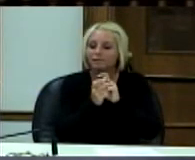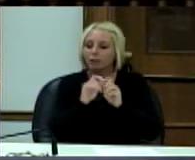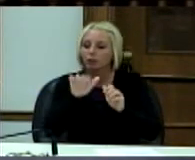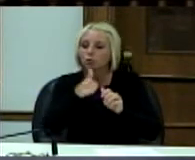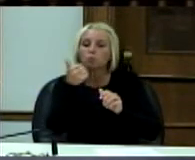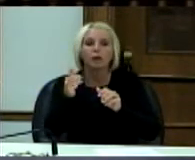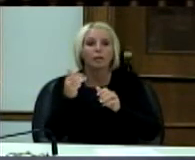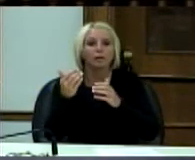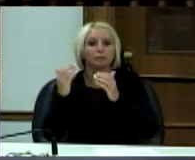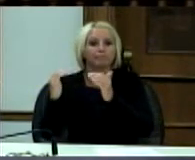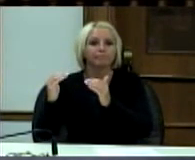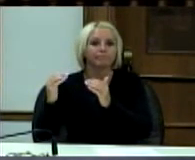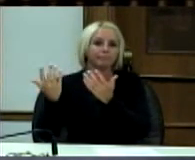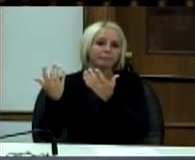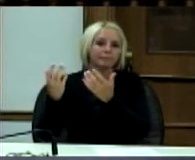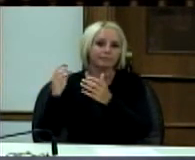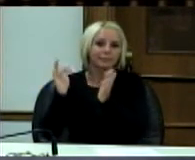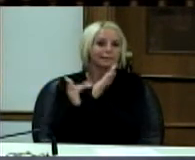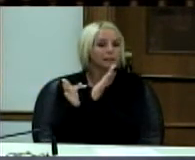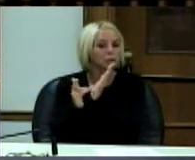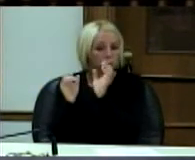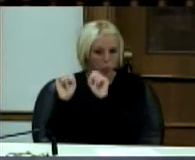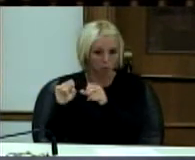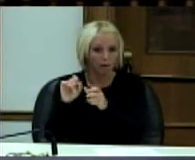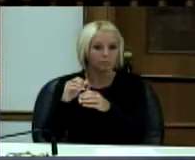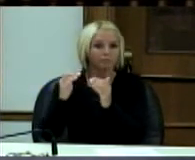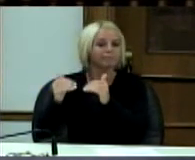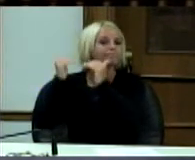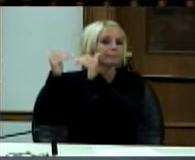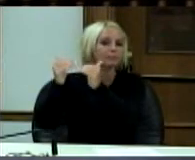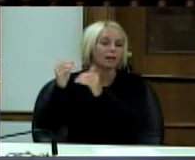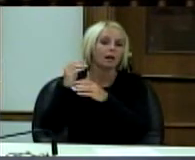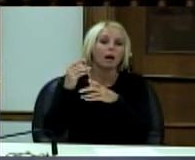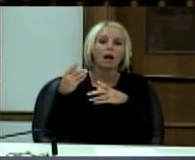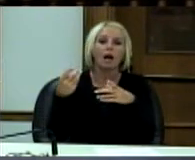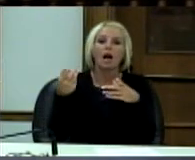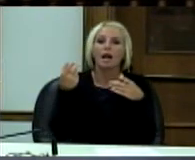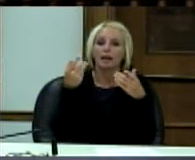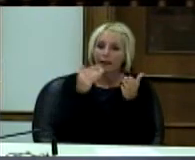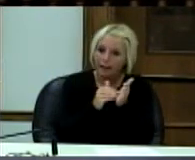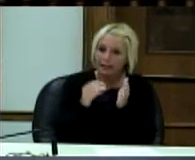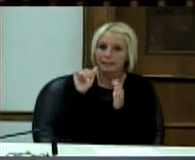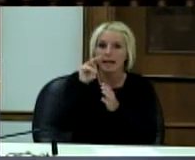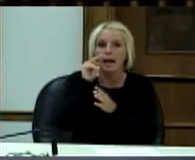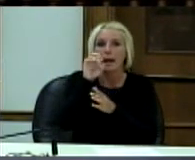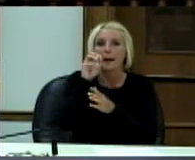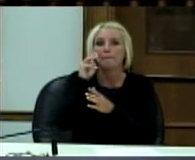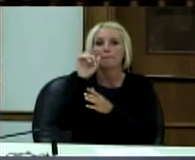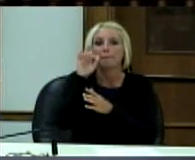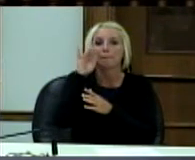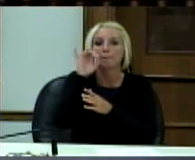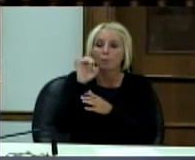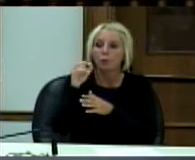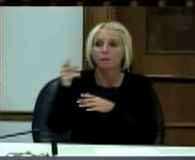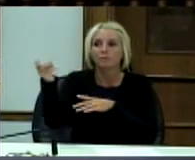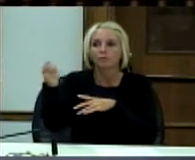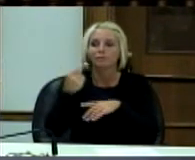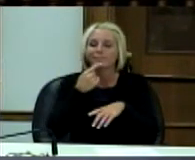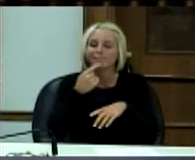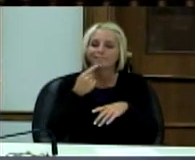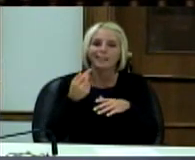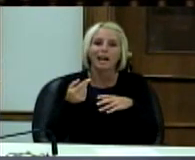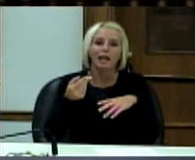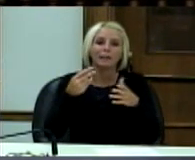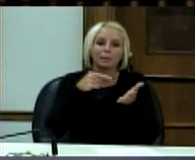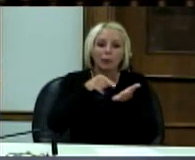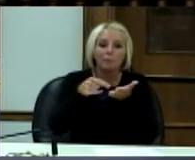of technician. And again, as Anne-Marie pointed out, chances are pretty good that their pay would increase as a